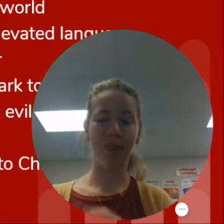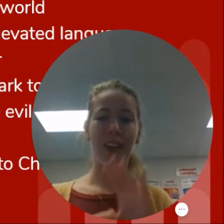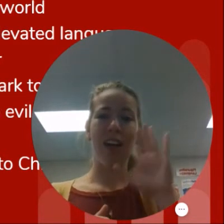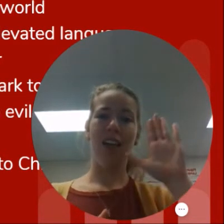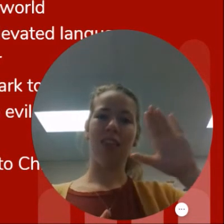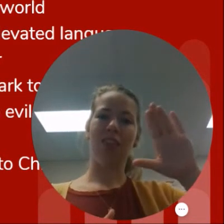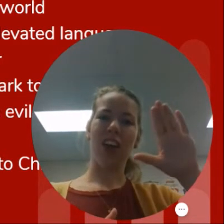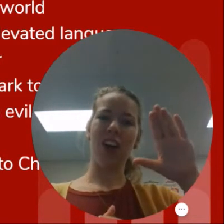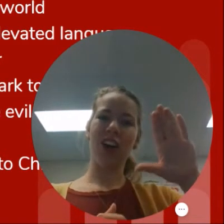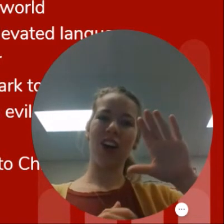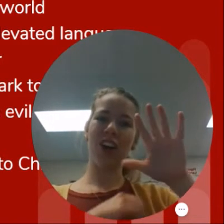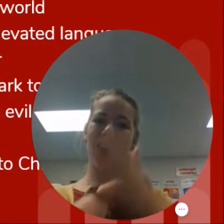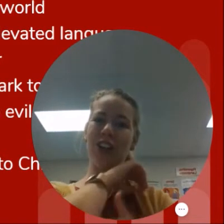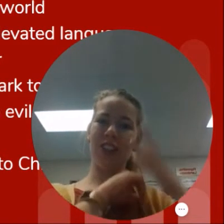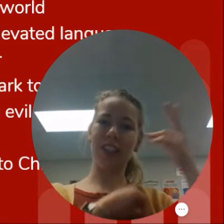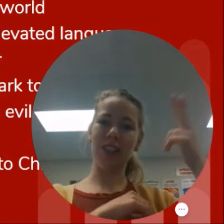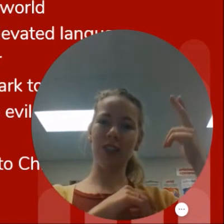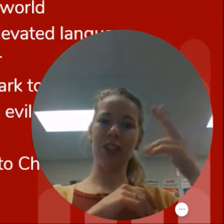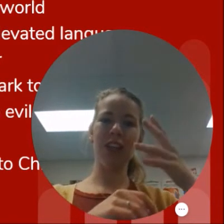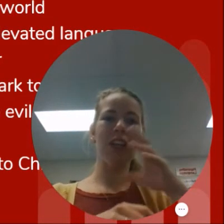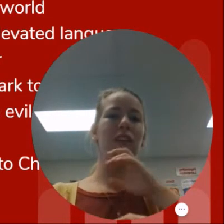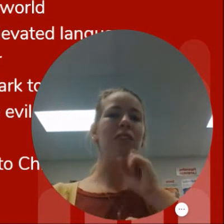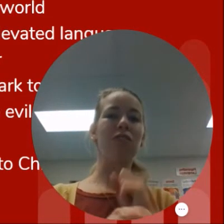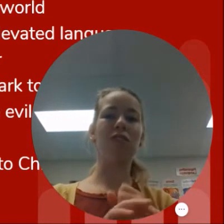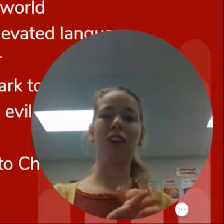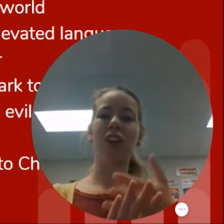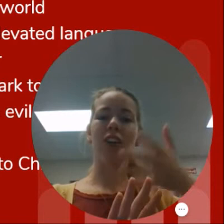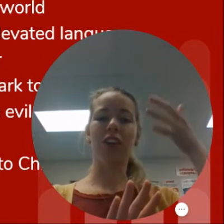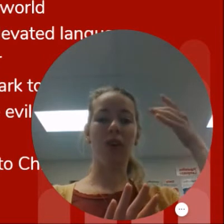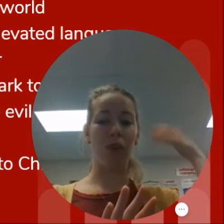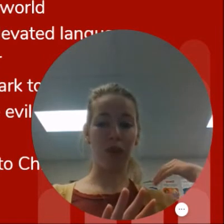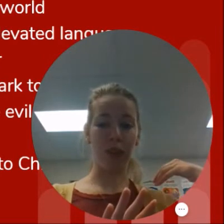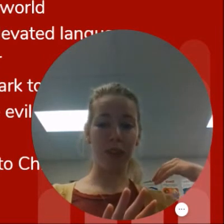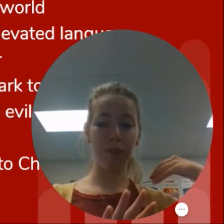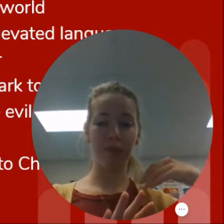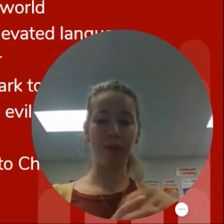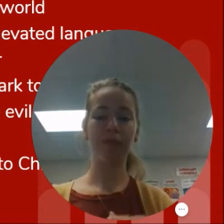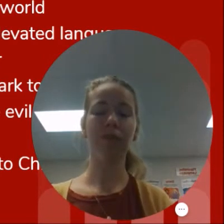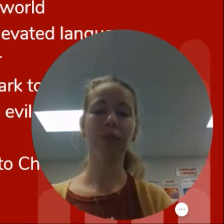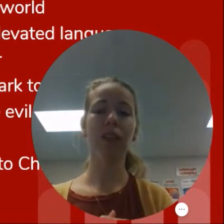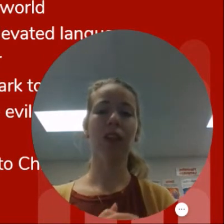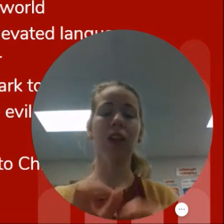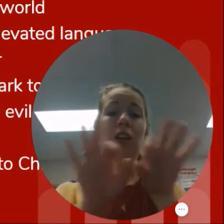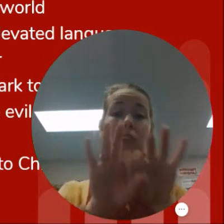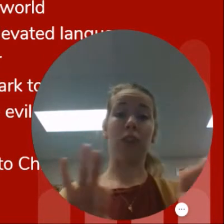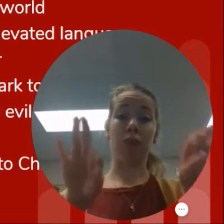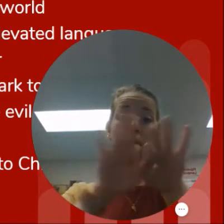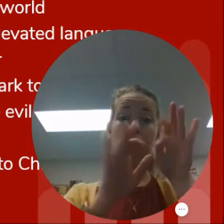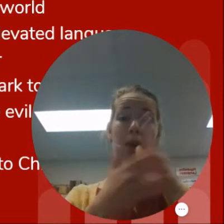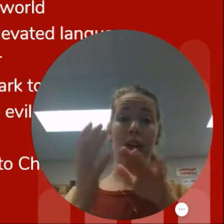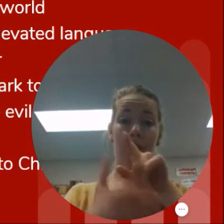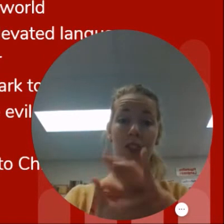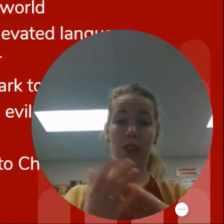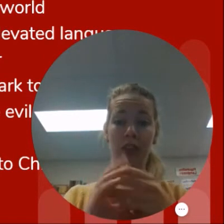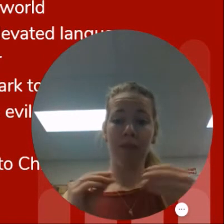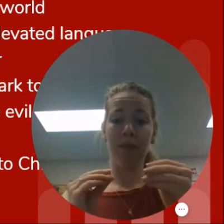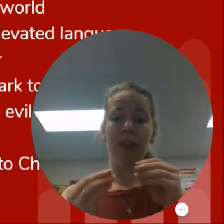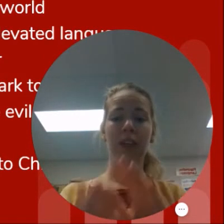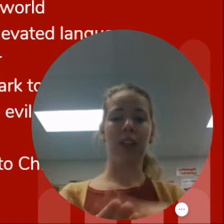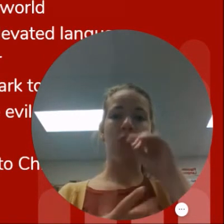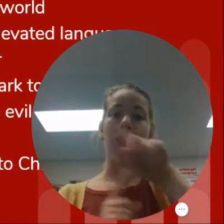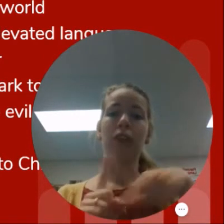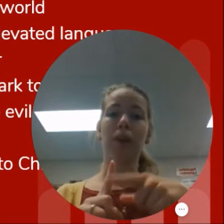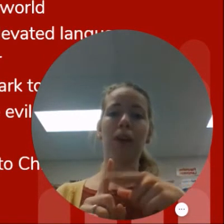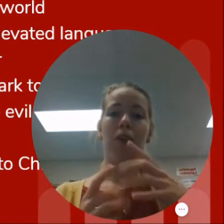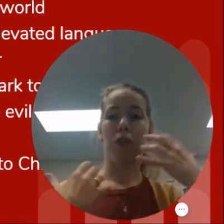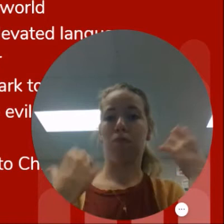interesting. Their country's history is very old. So the important part of this story